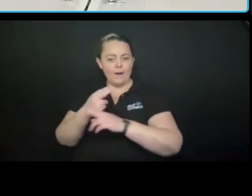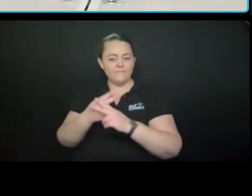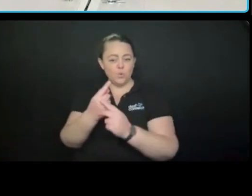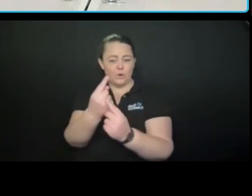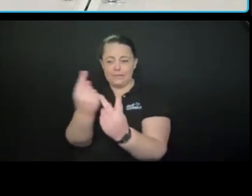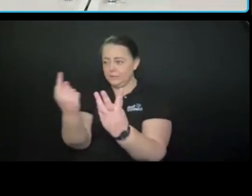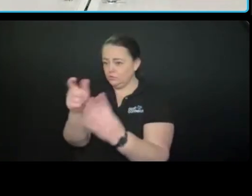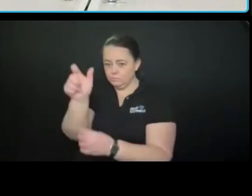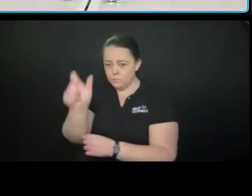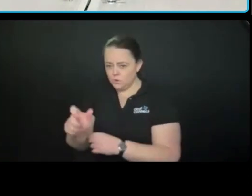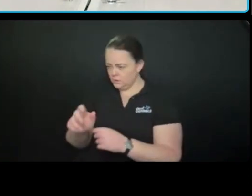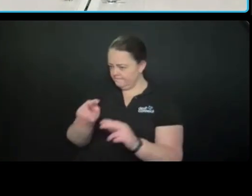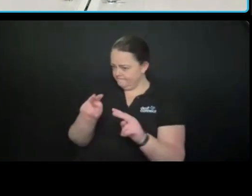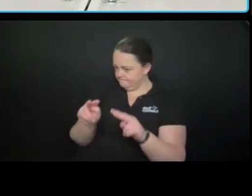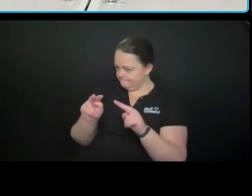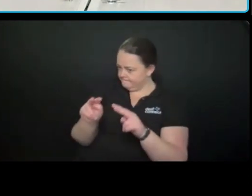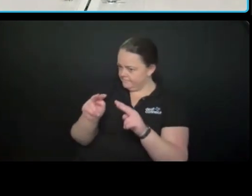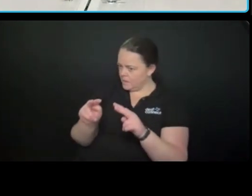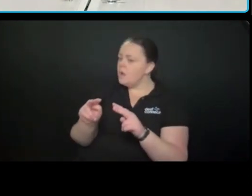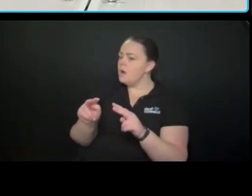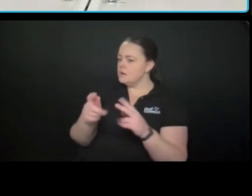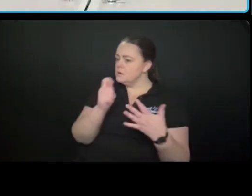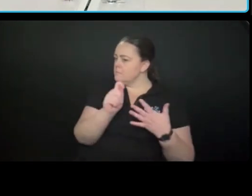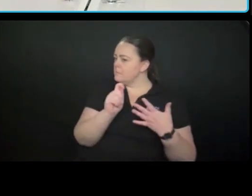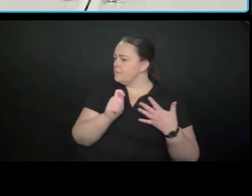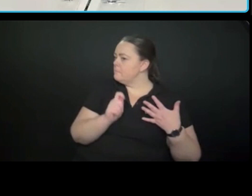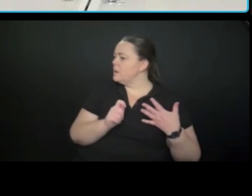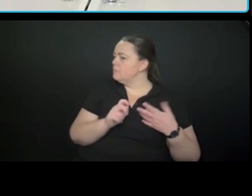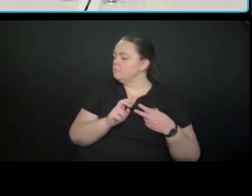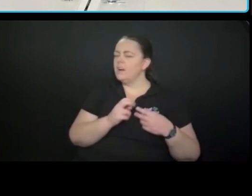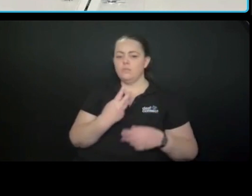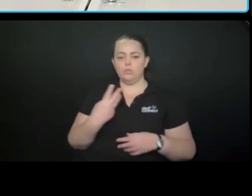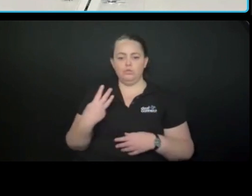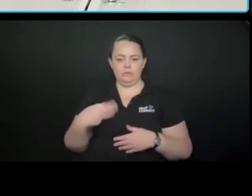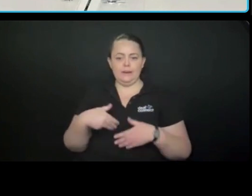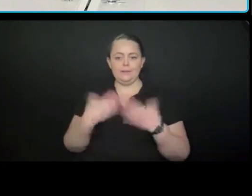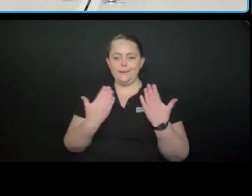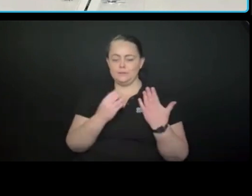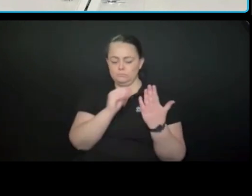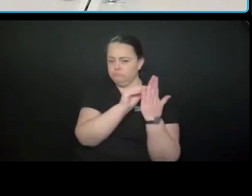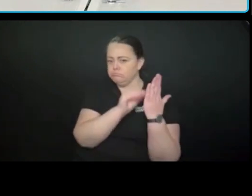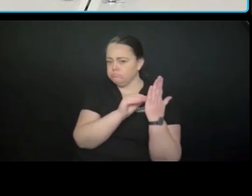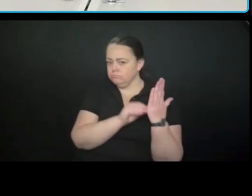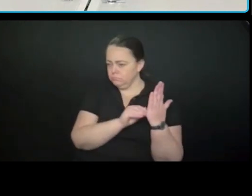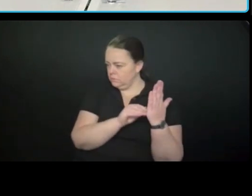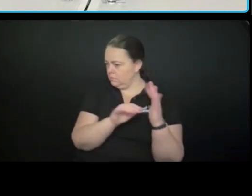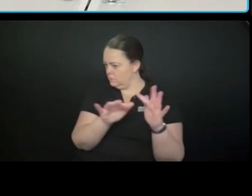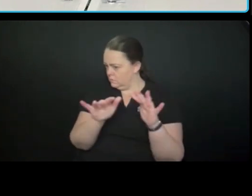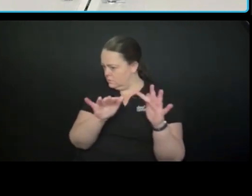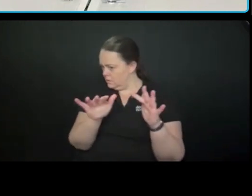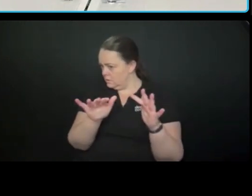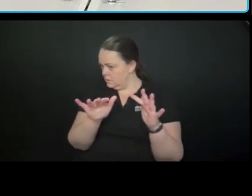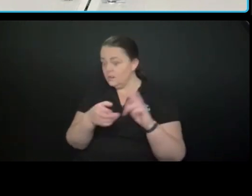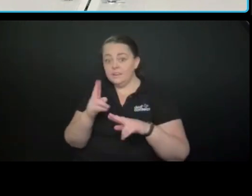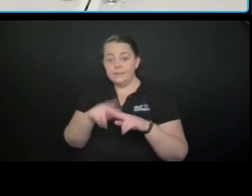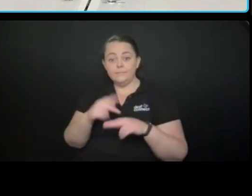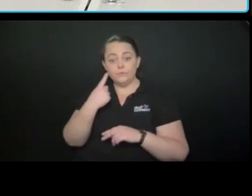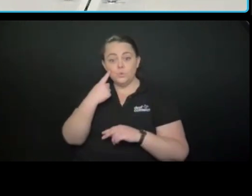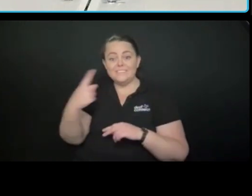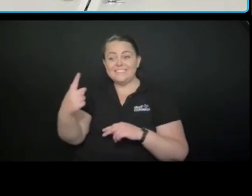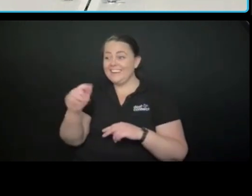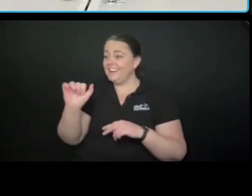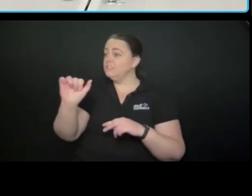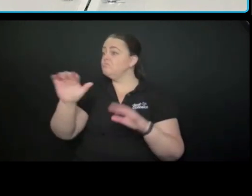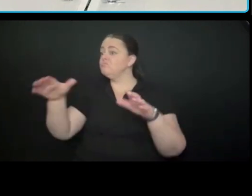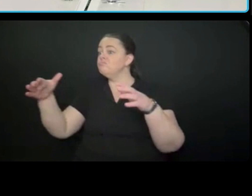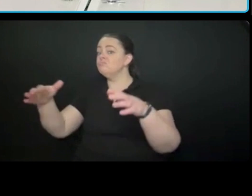available evidence. Direct testing is not required, and you should report the number of care recipients who experienced a decline in their